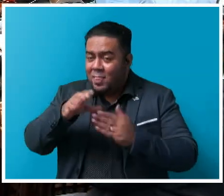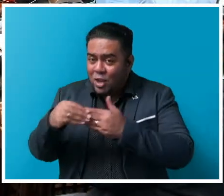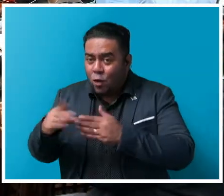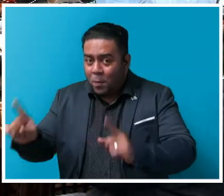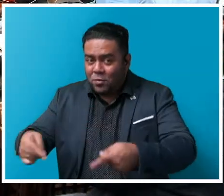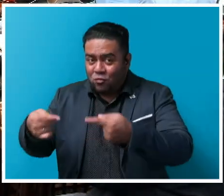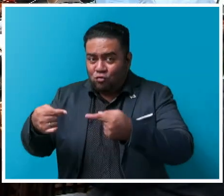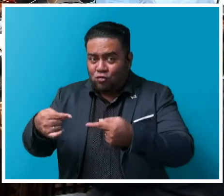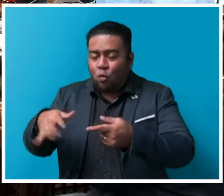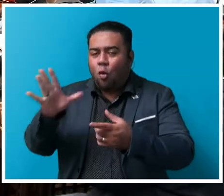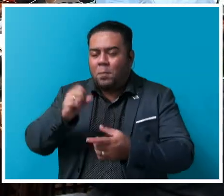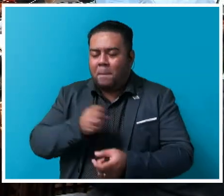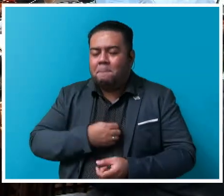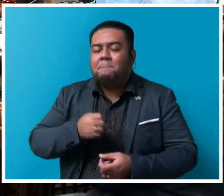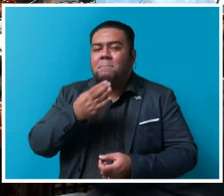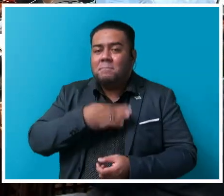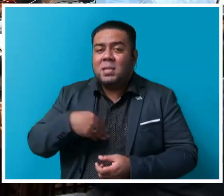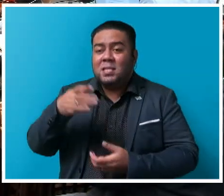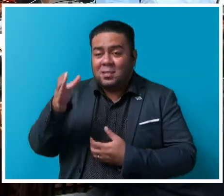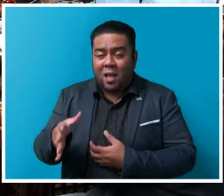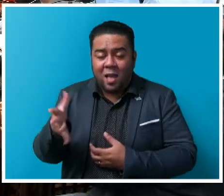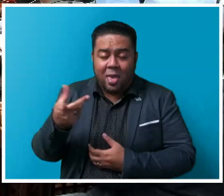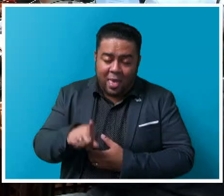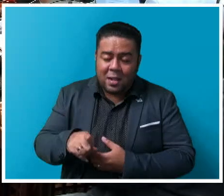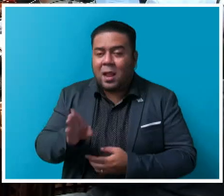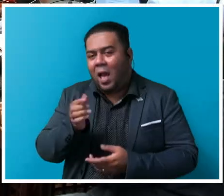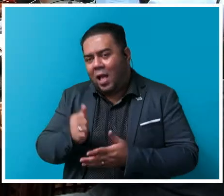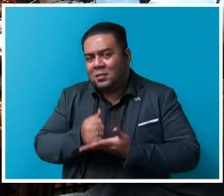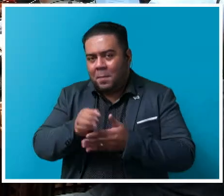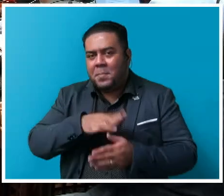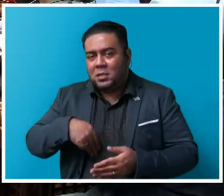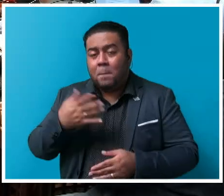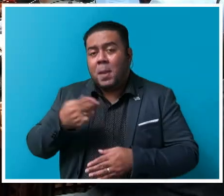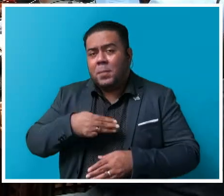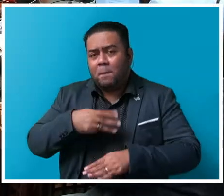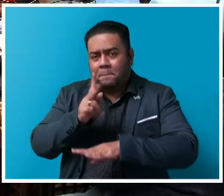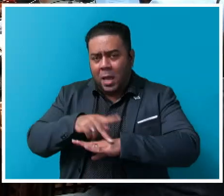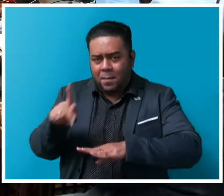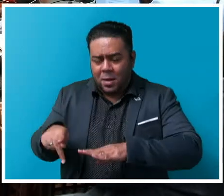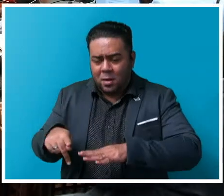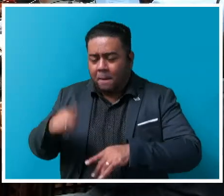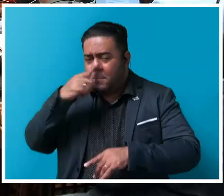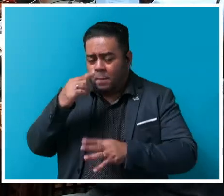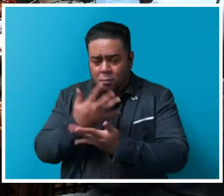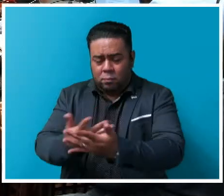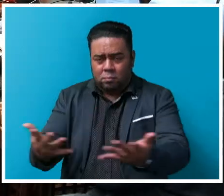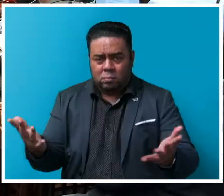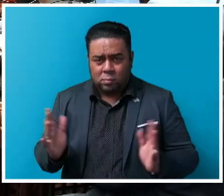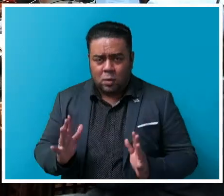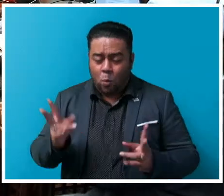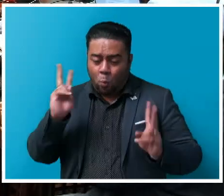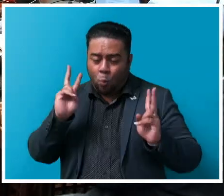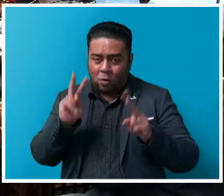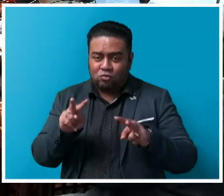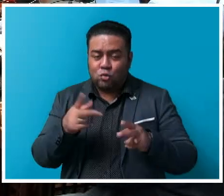Honorable Cabinet Ministers and Assistant Ministers, Honorable Members of Parliament, fellow Fijians watching